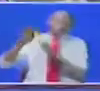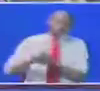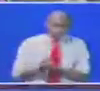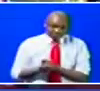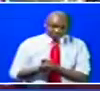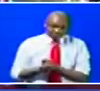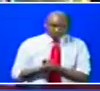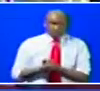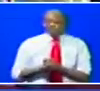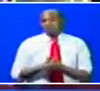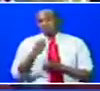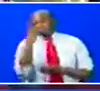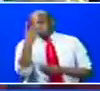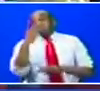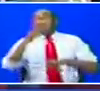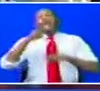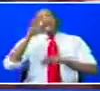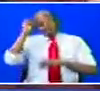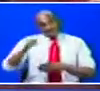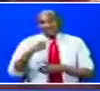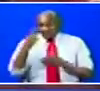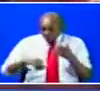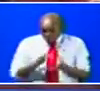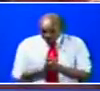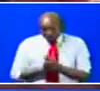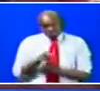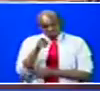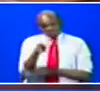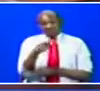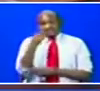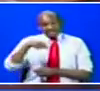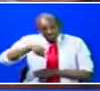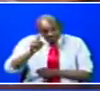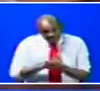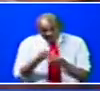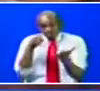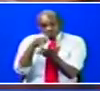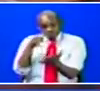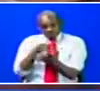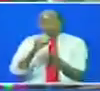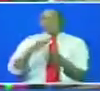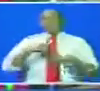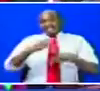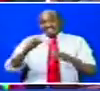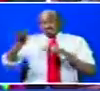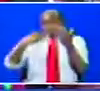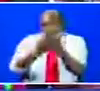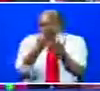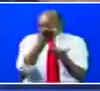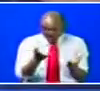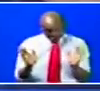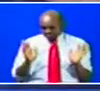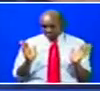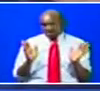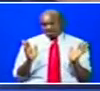Assembly. However, 2 sitting MPs have dismissed reports from the clerk's office that they are among those who are interested in the EALA job.